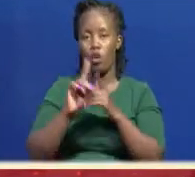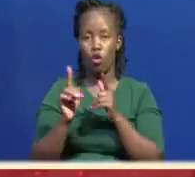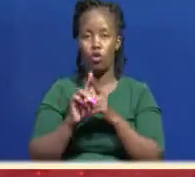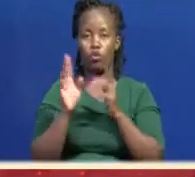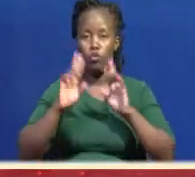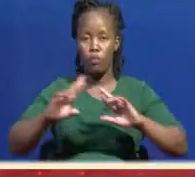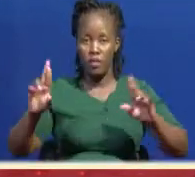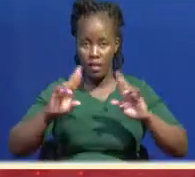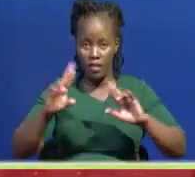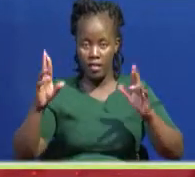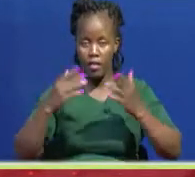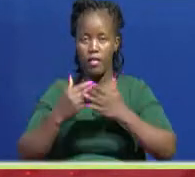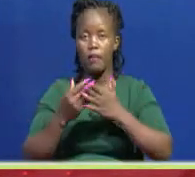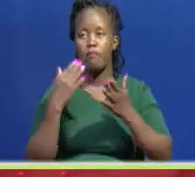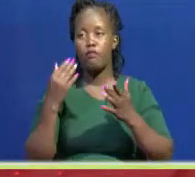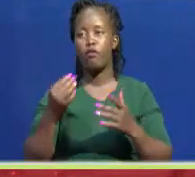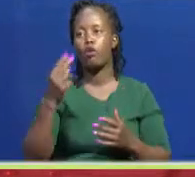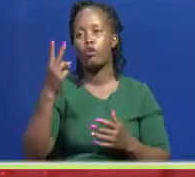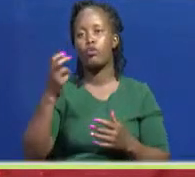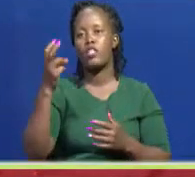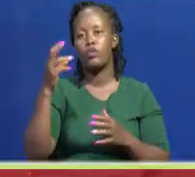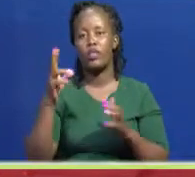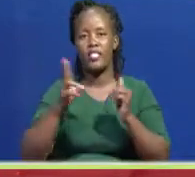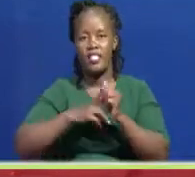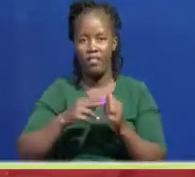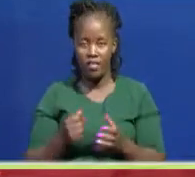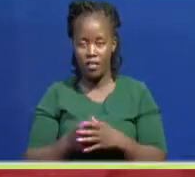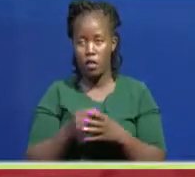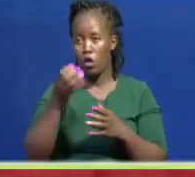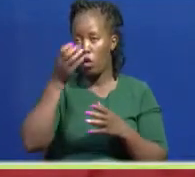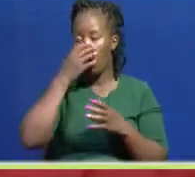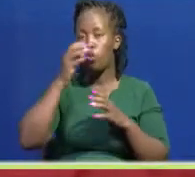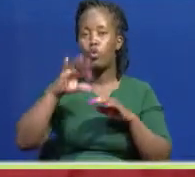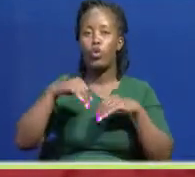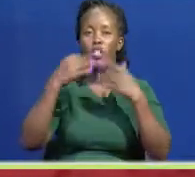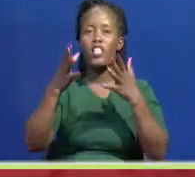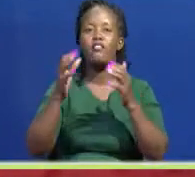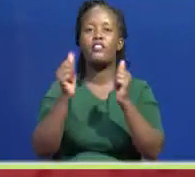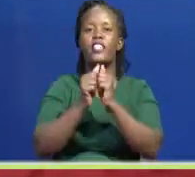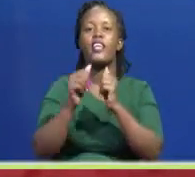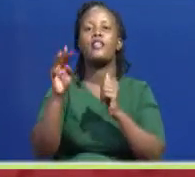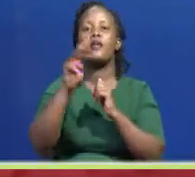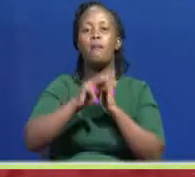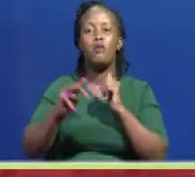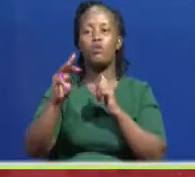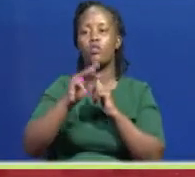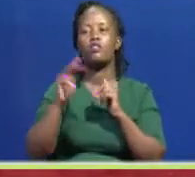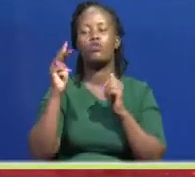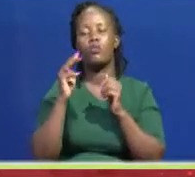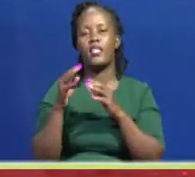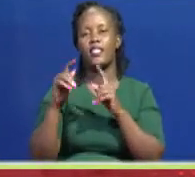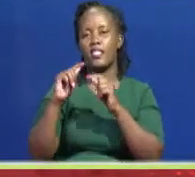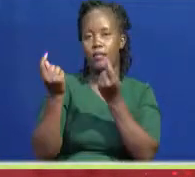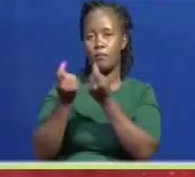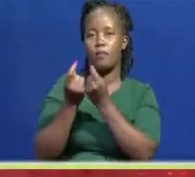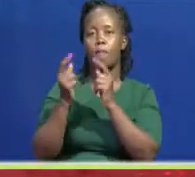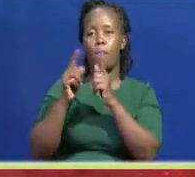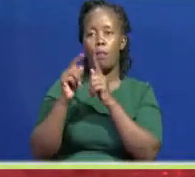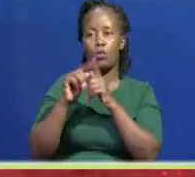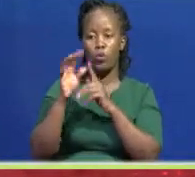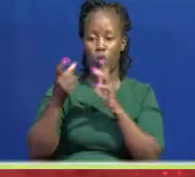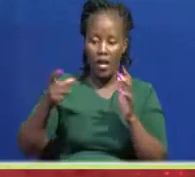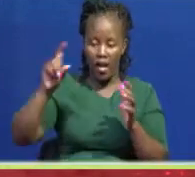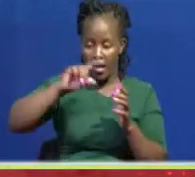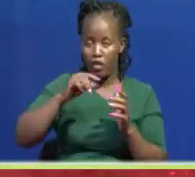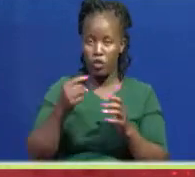before 2027. Ruto donated 10 million Kenya shillings to AFC Leopards with an additional 2